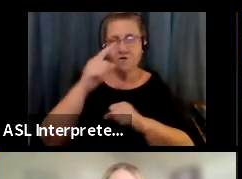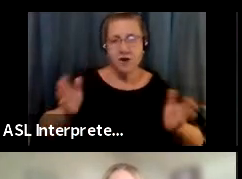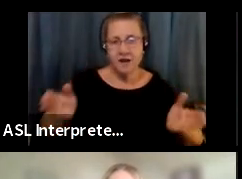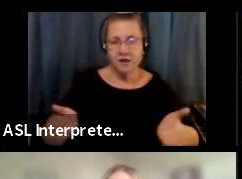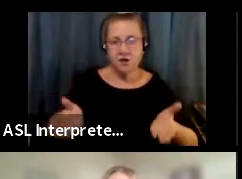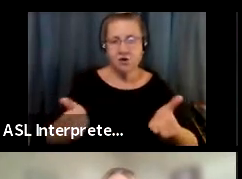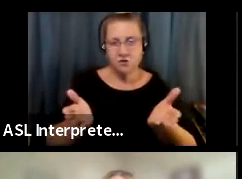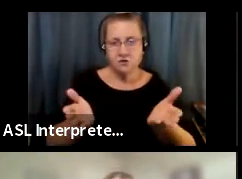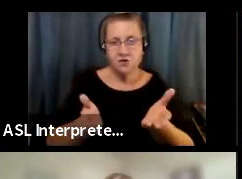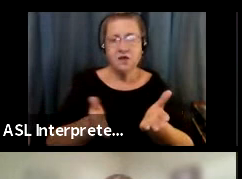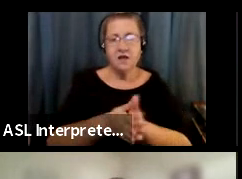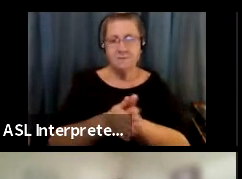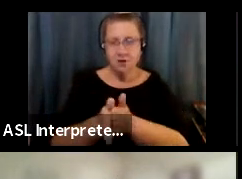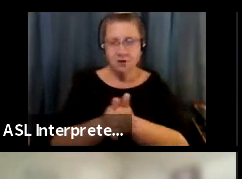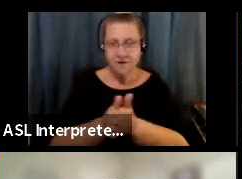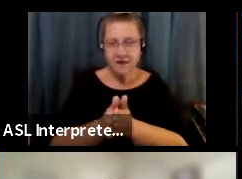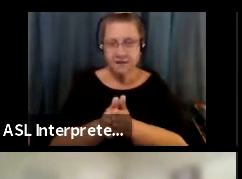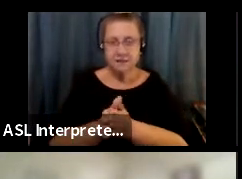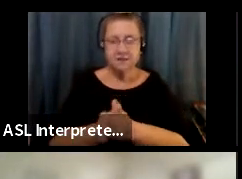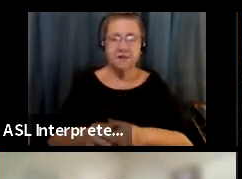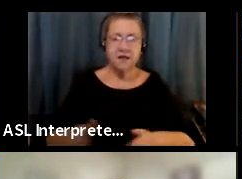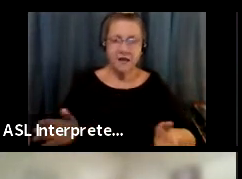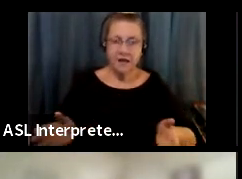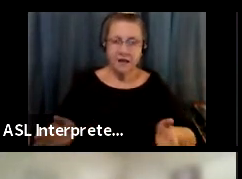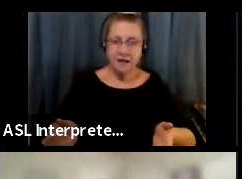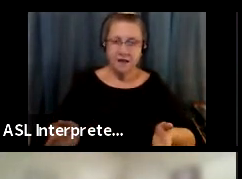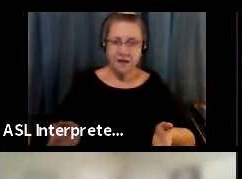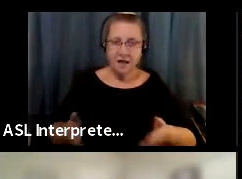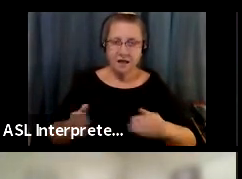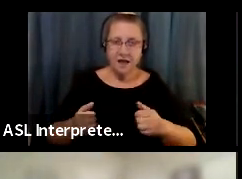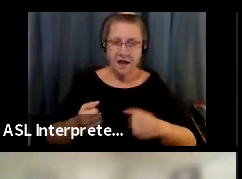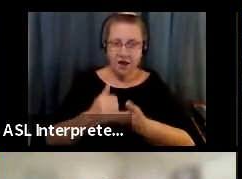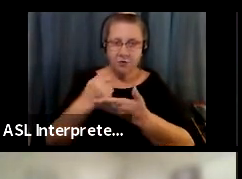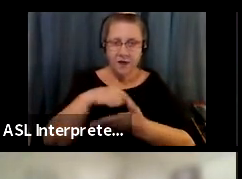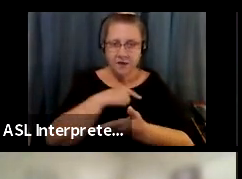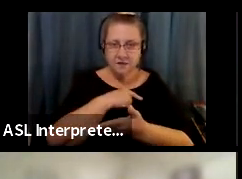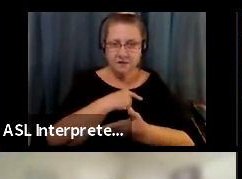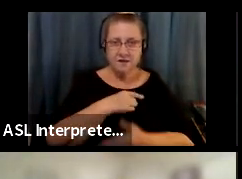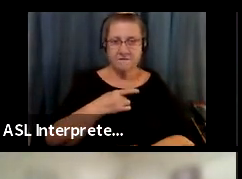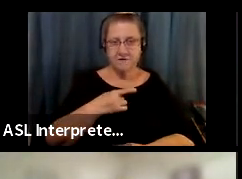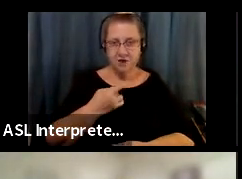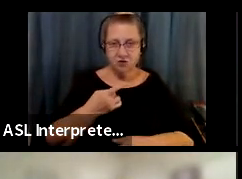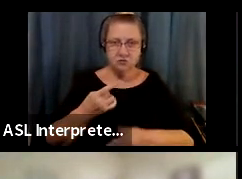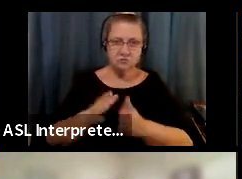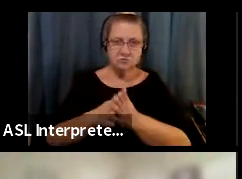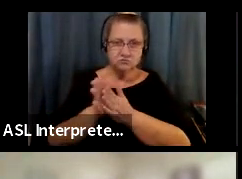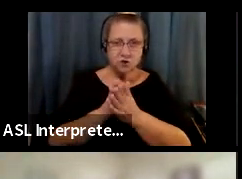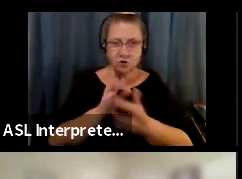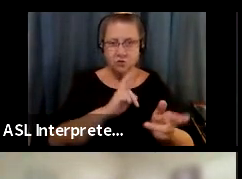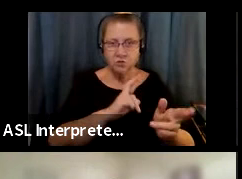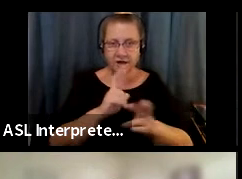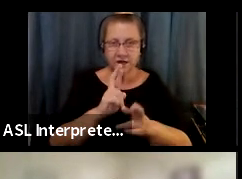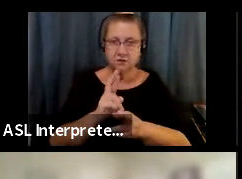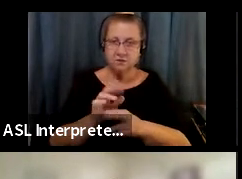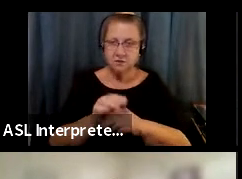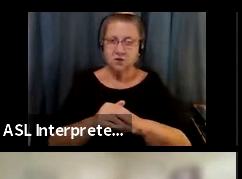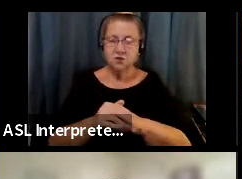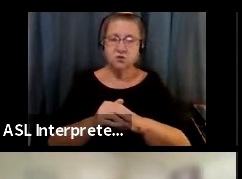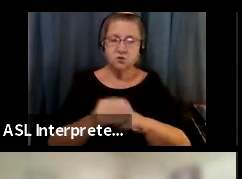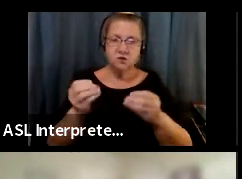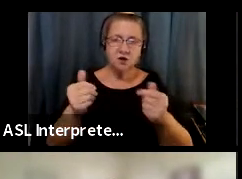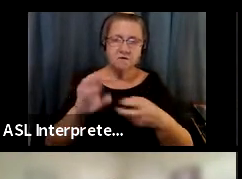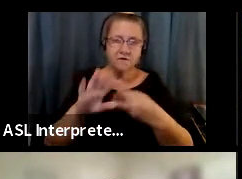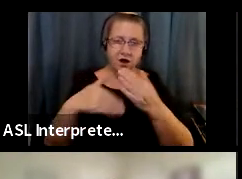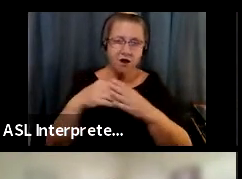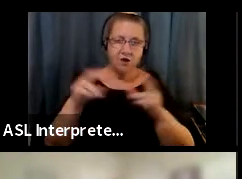collectively address the underlying structural issues driving racial and socioeconomic inequity. So in summary,